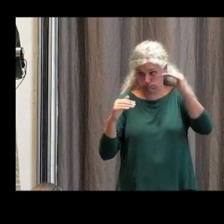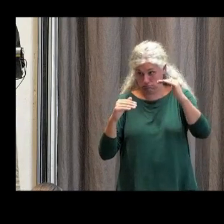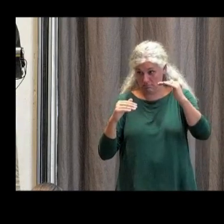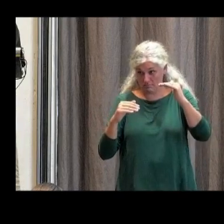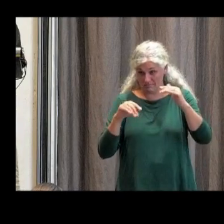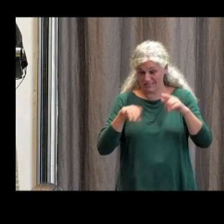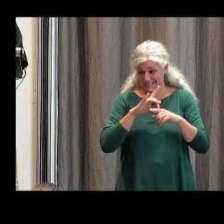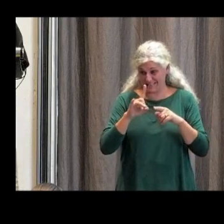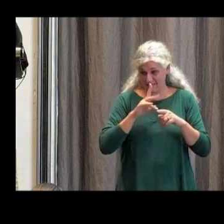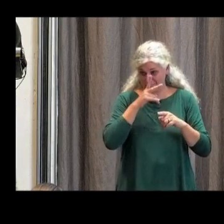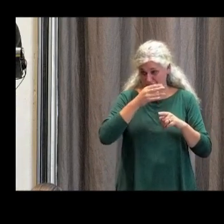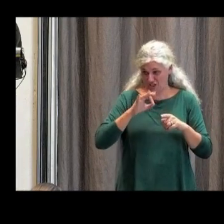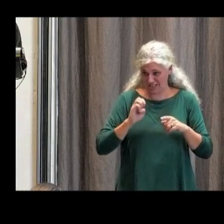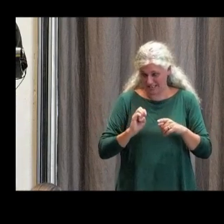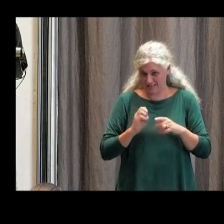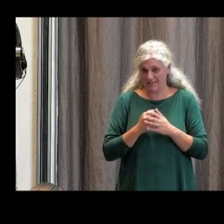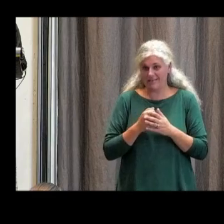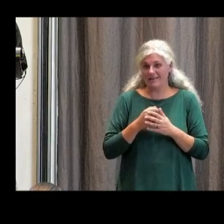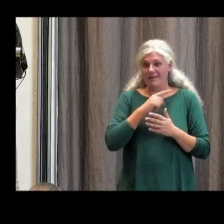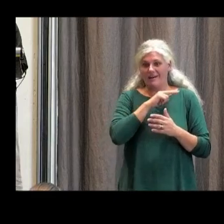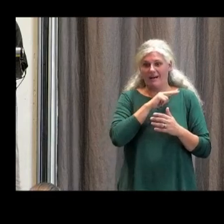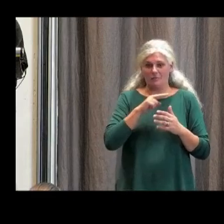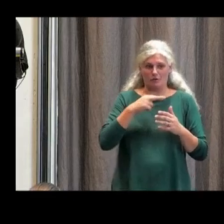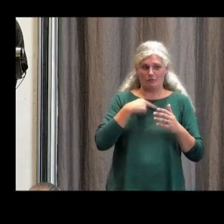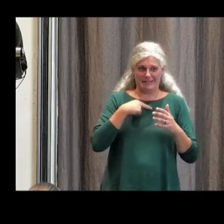genes. I'm not endorsing elephants.